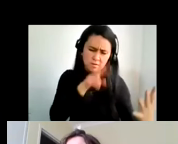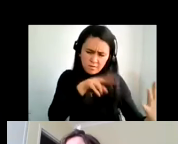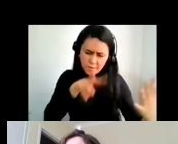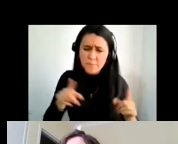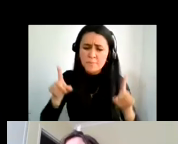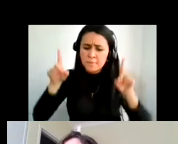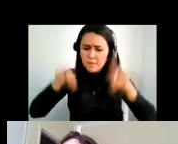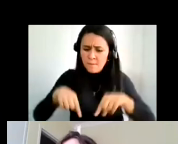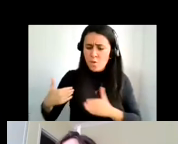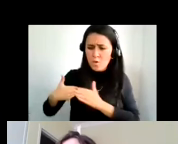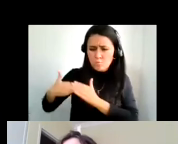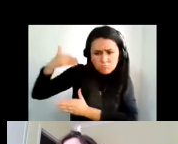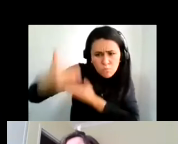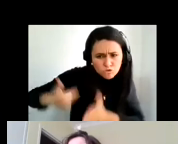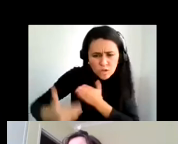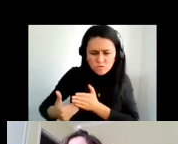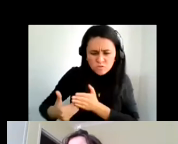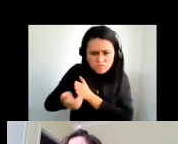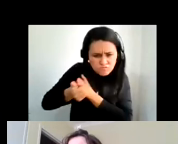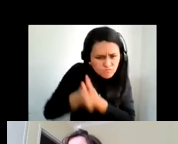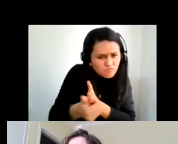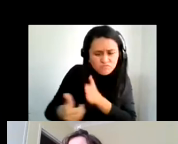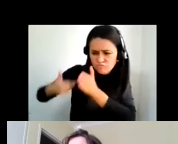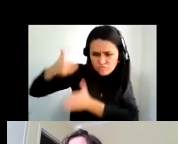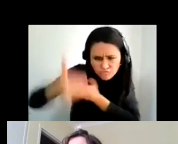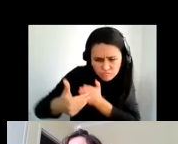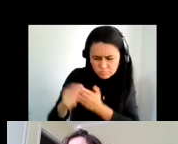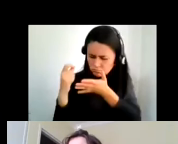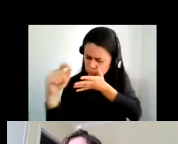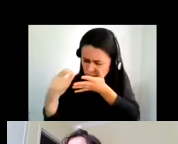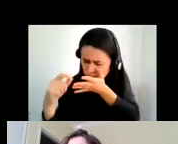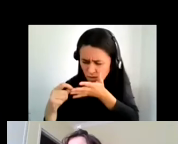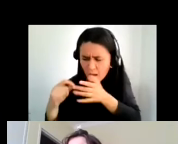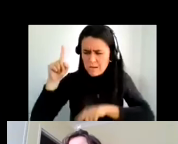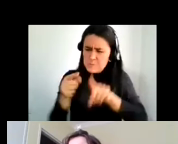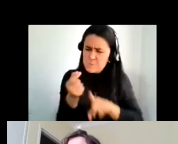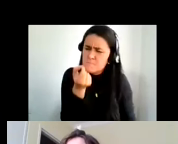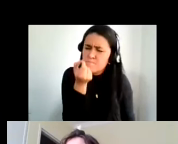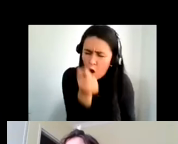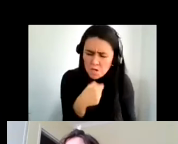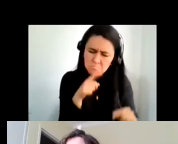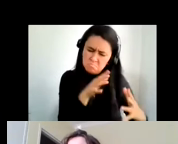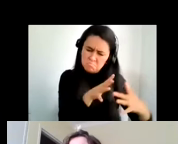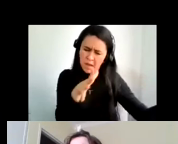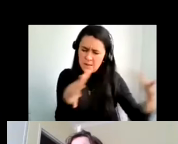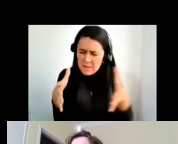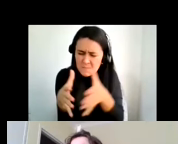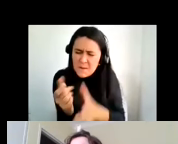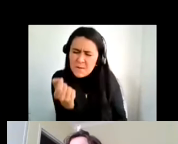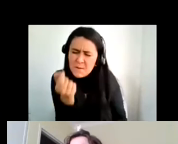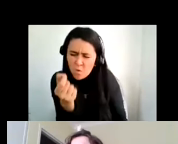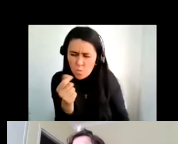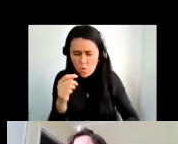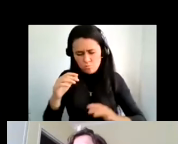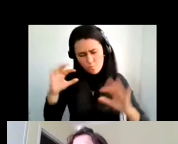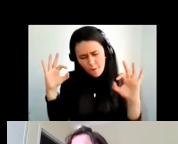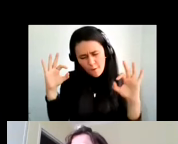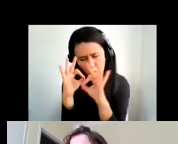actually used a mixed method approach, which we in our work would definitely advocate for,